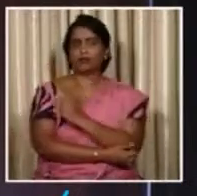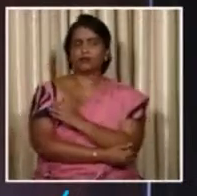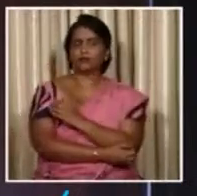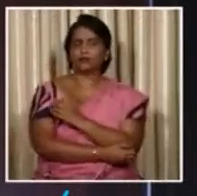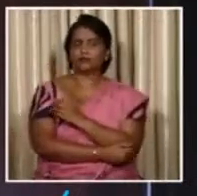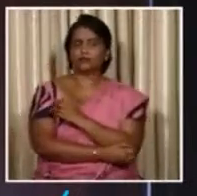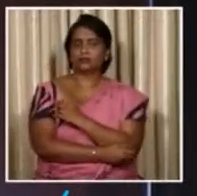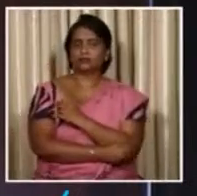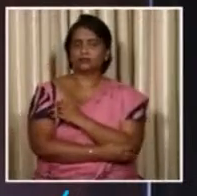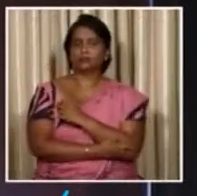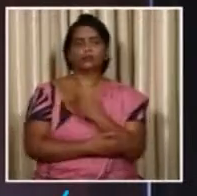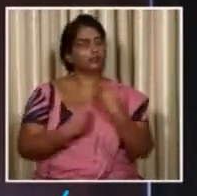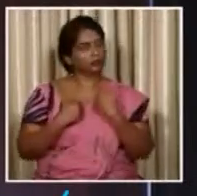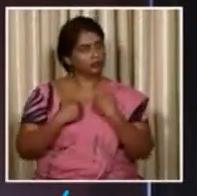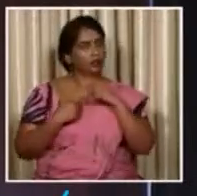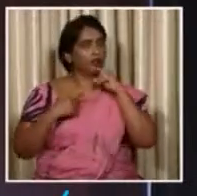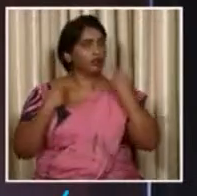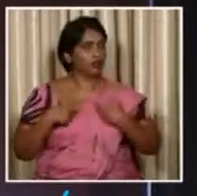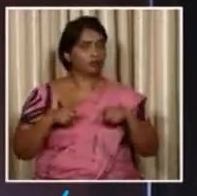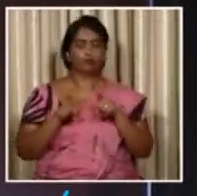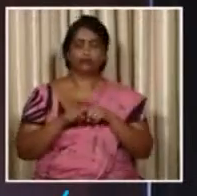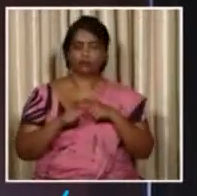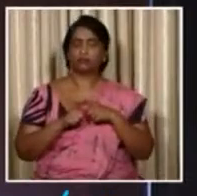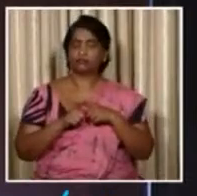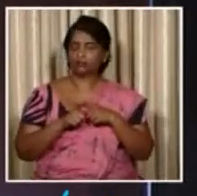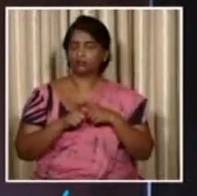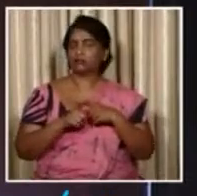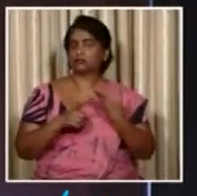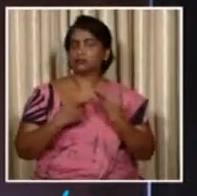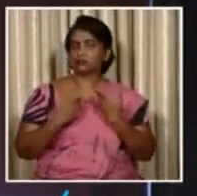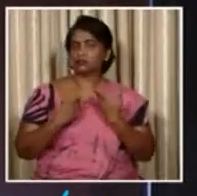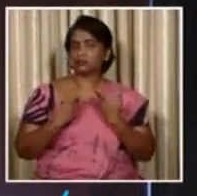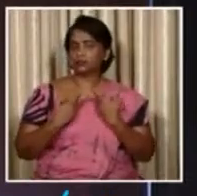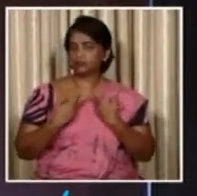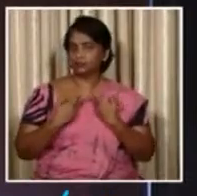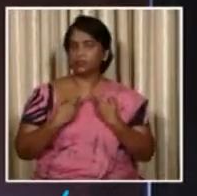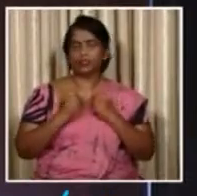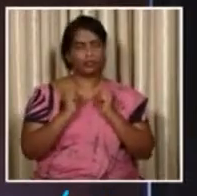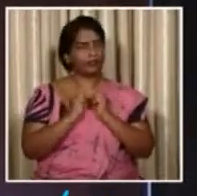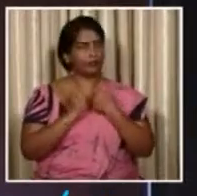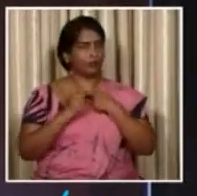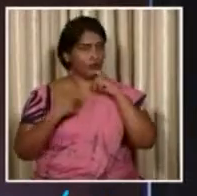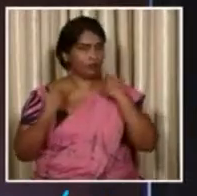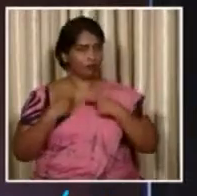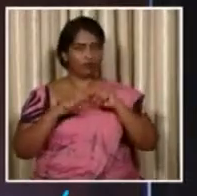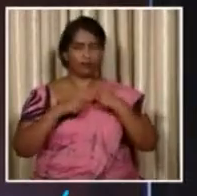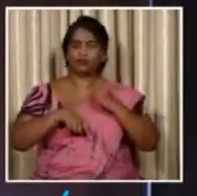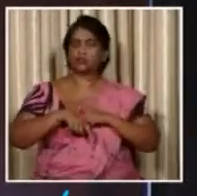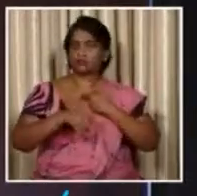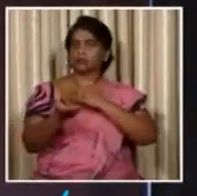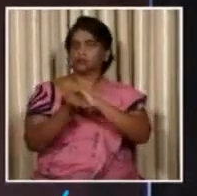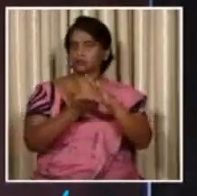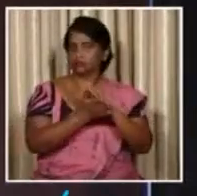state. I don't think this government is going to take my service. I am not even called upon to be a member of panel of chairs, leave alone taking service on this. Doesn't